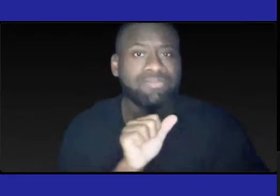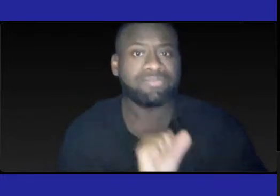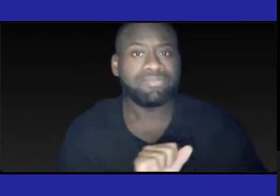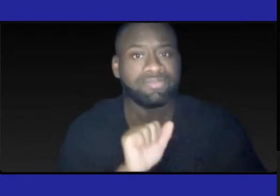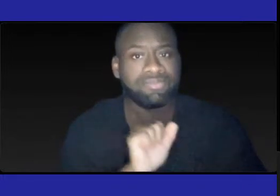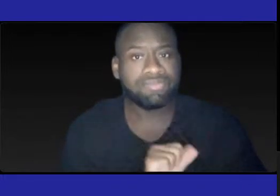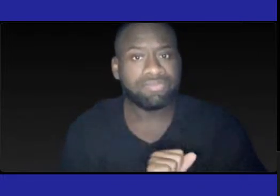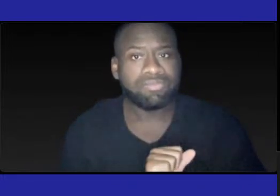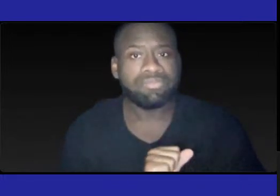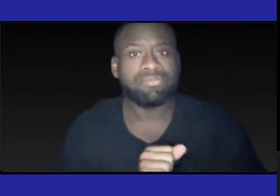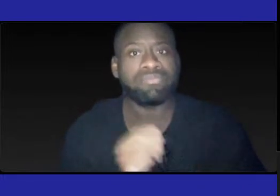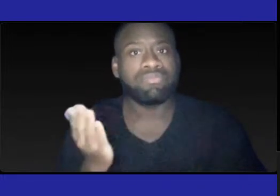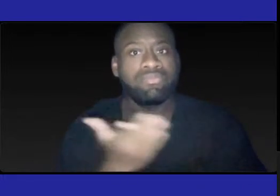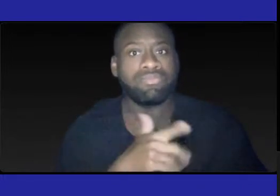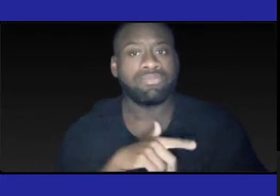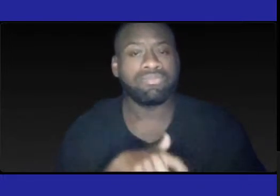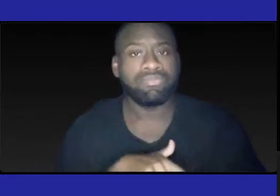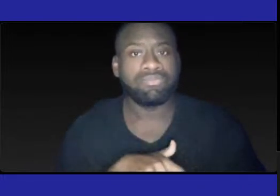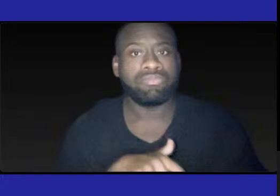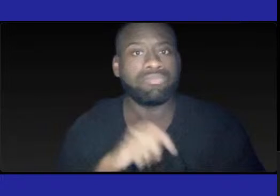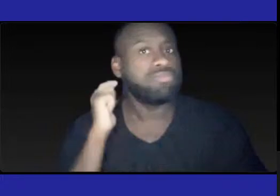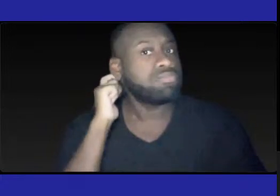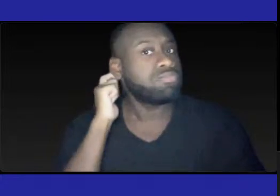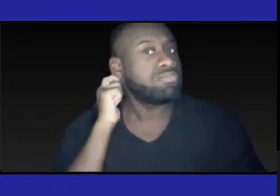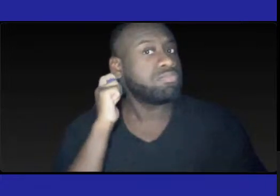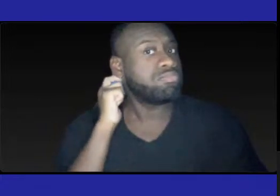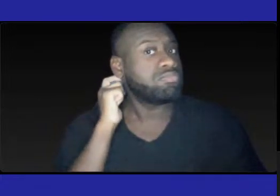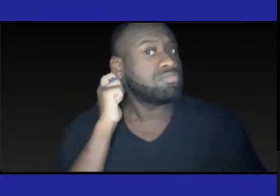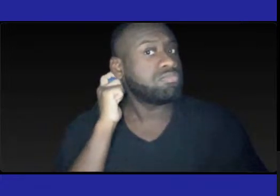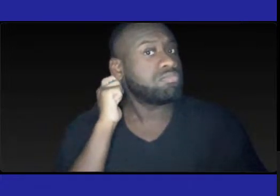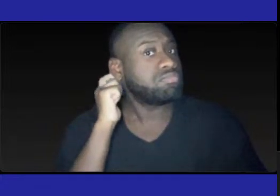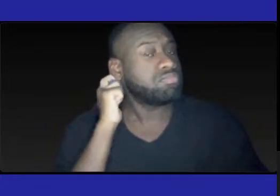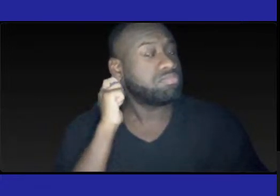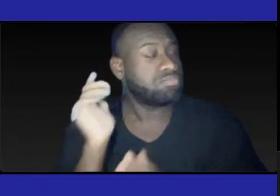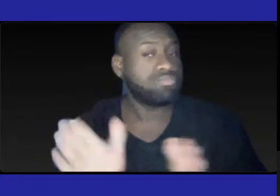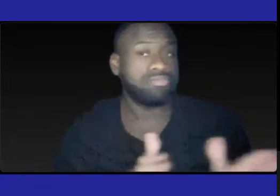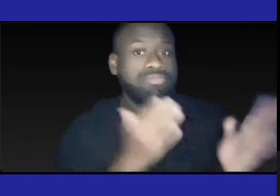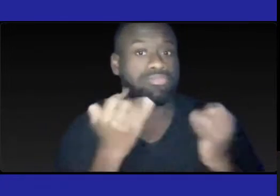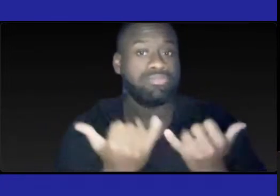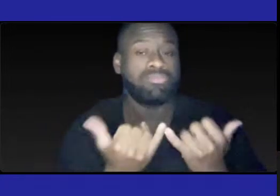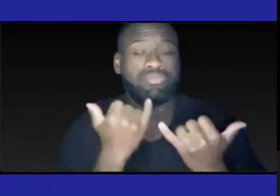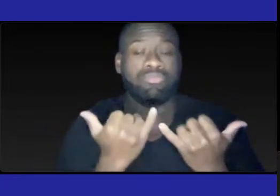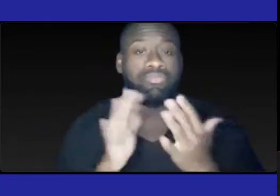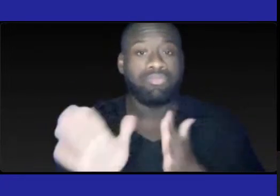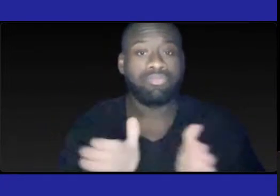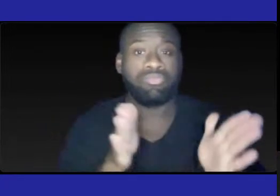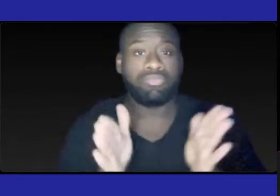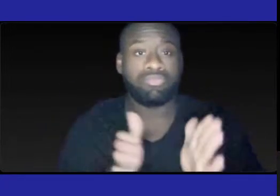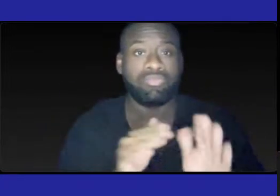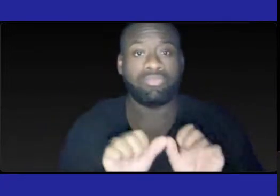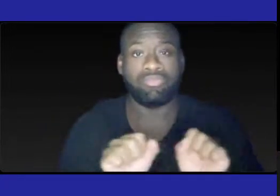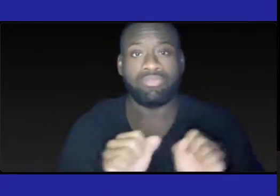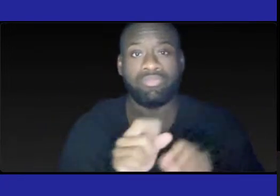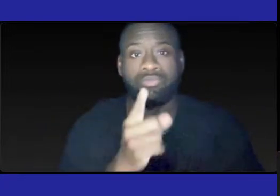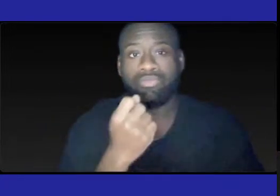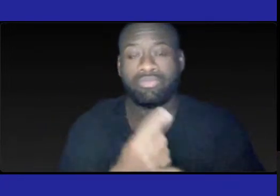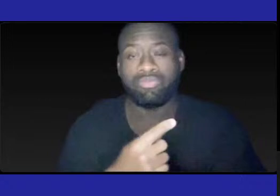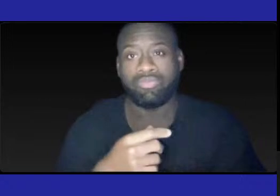bring metrics from that, because right now we're in the planning stages, but we aim to start in Q1 of